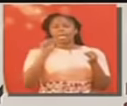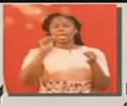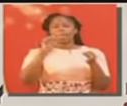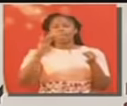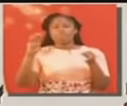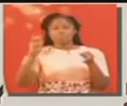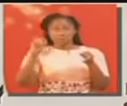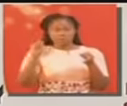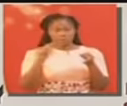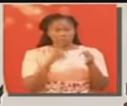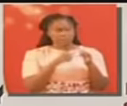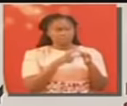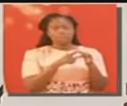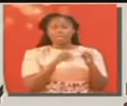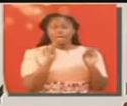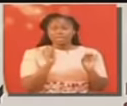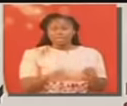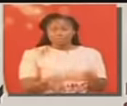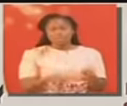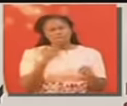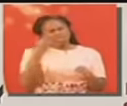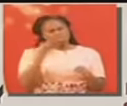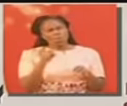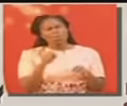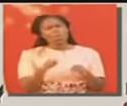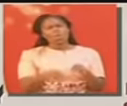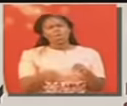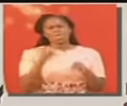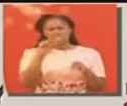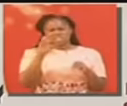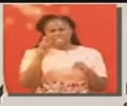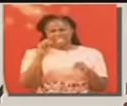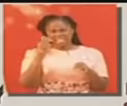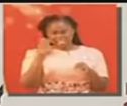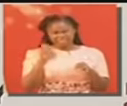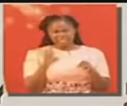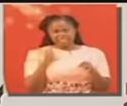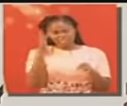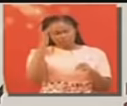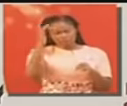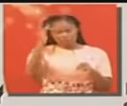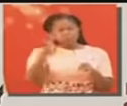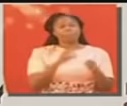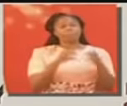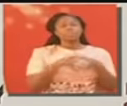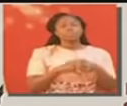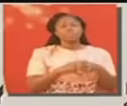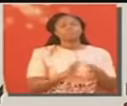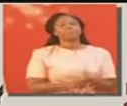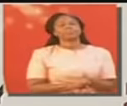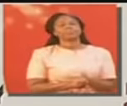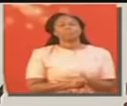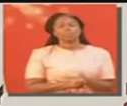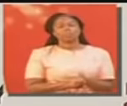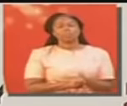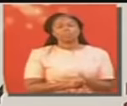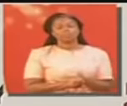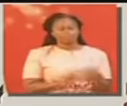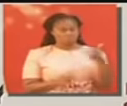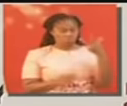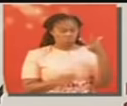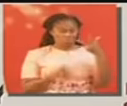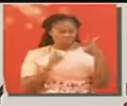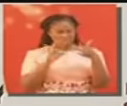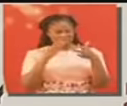and test kits for the GeneXpert machines. Okay, so for BGI, we have